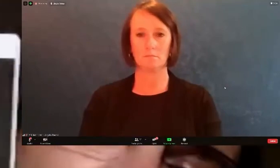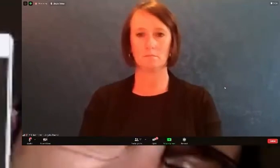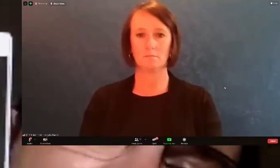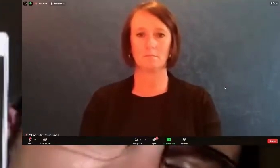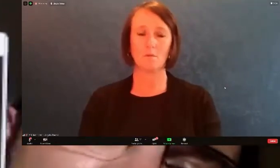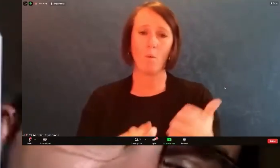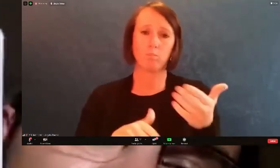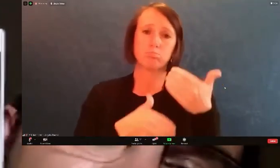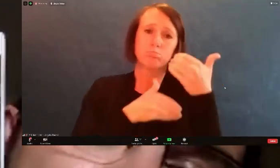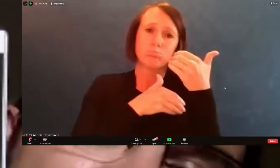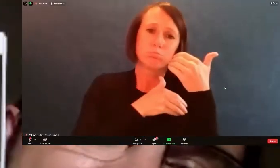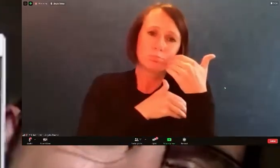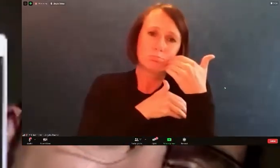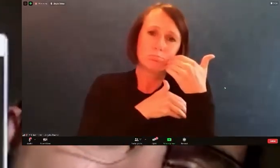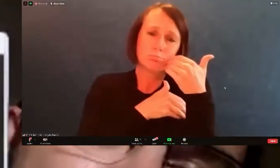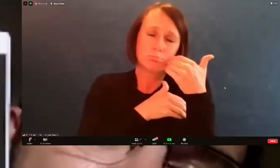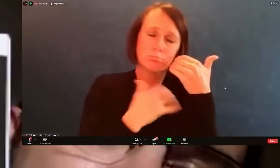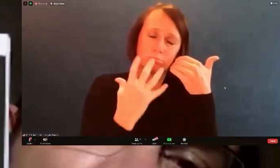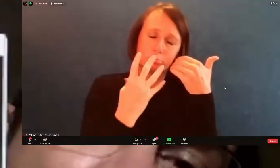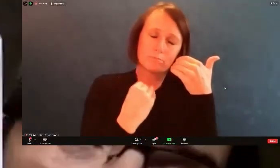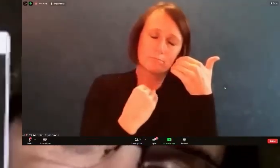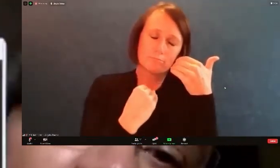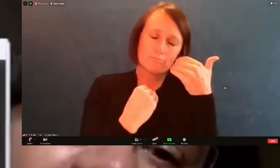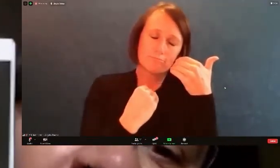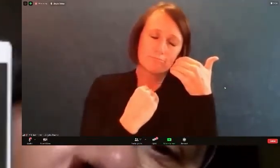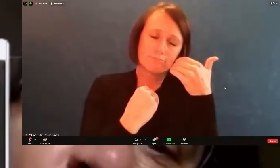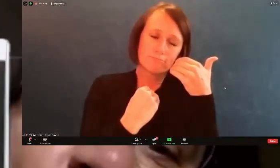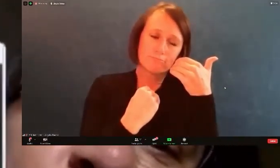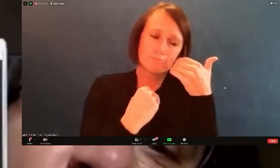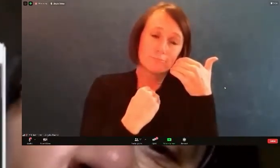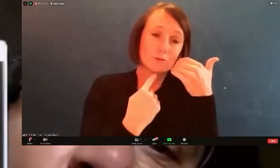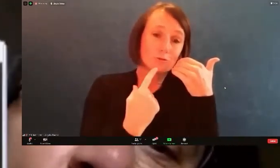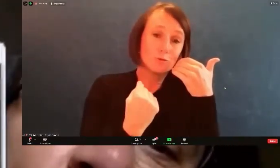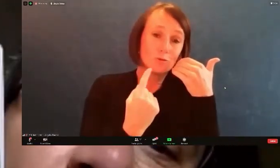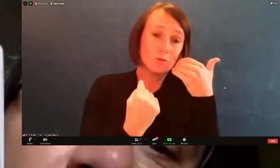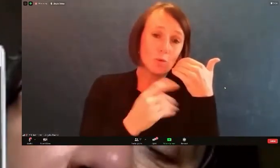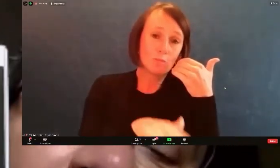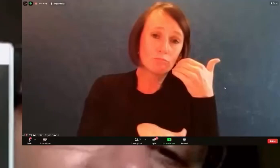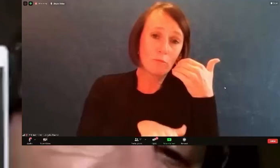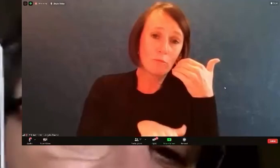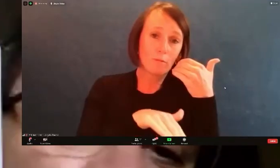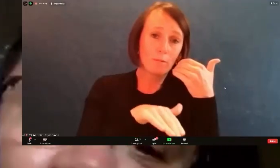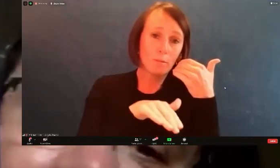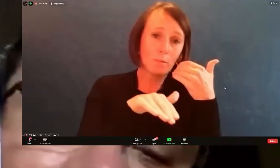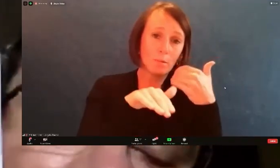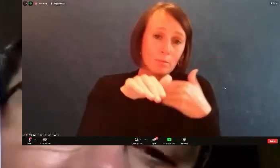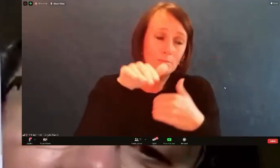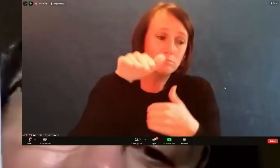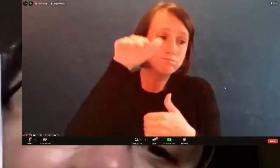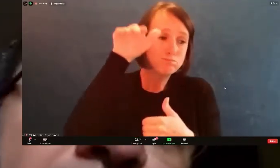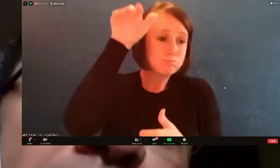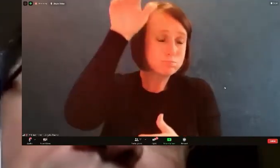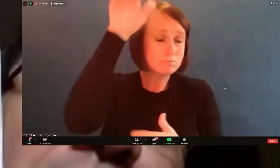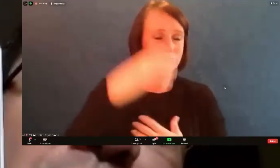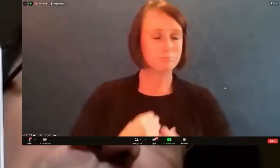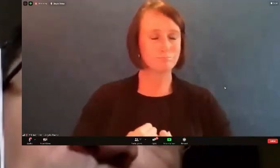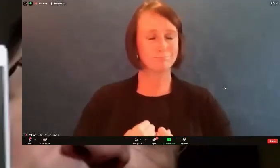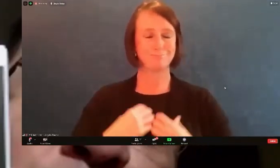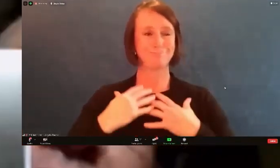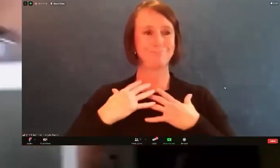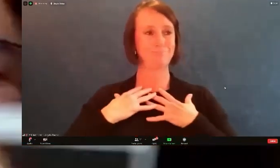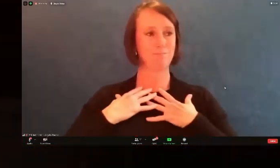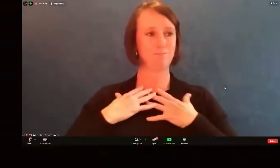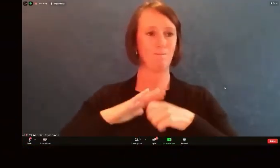now. Curl up and sleep. All you have to do is grow. You've already made our lives